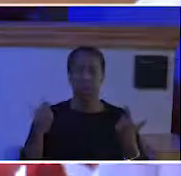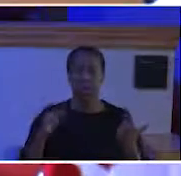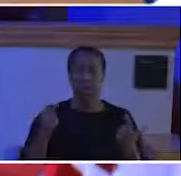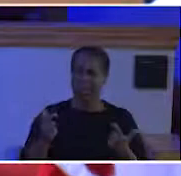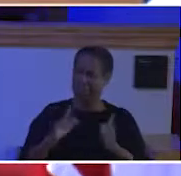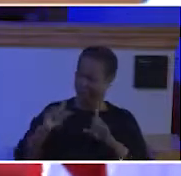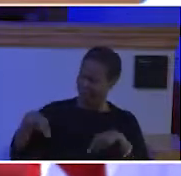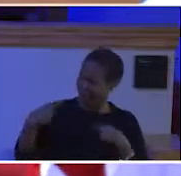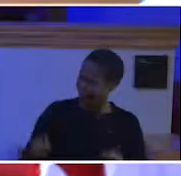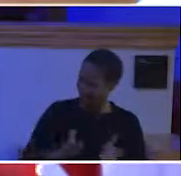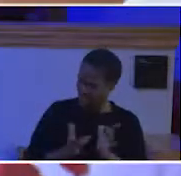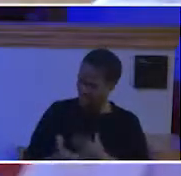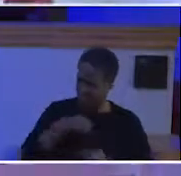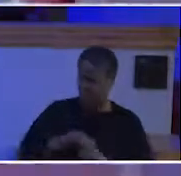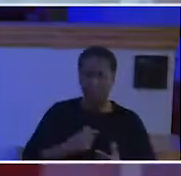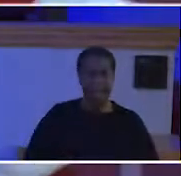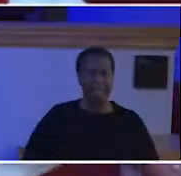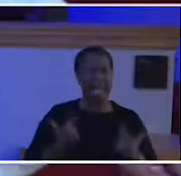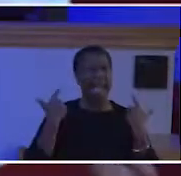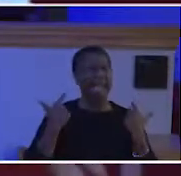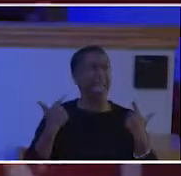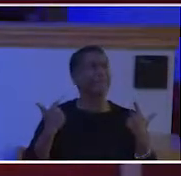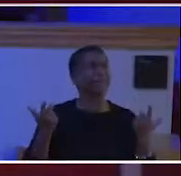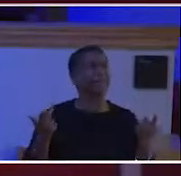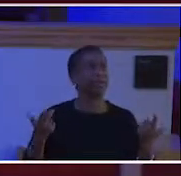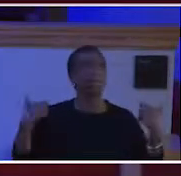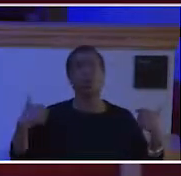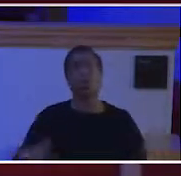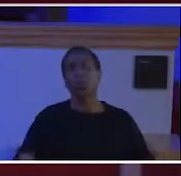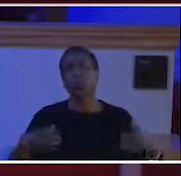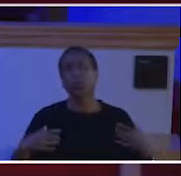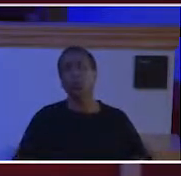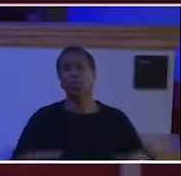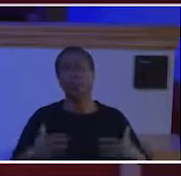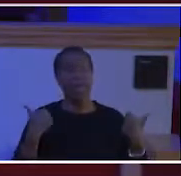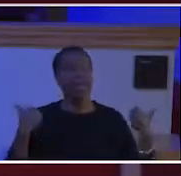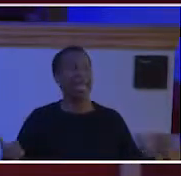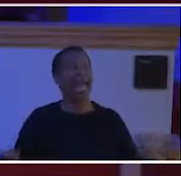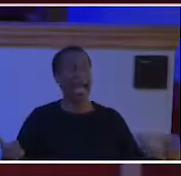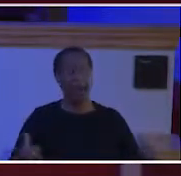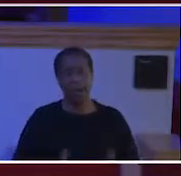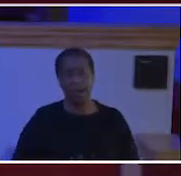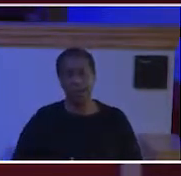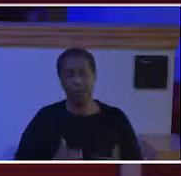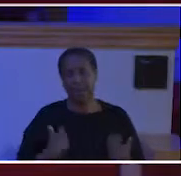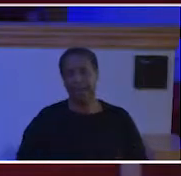came into my life, floods of joy.